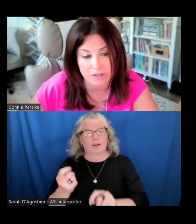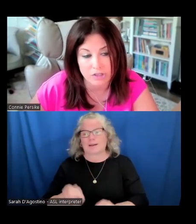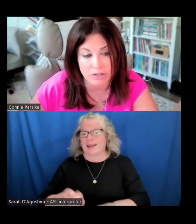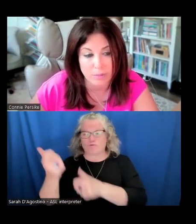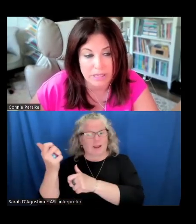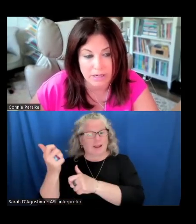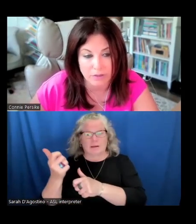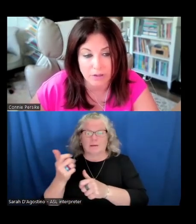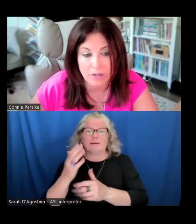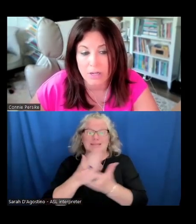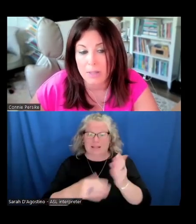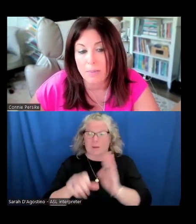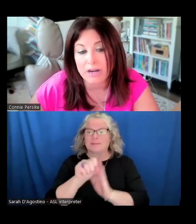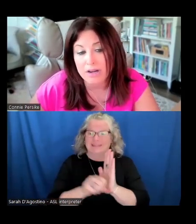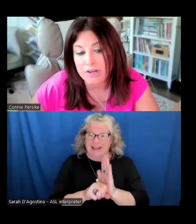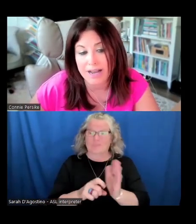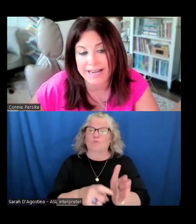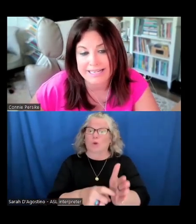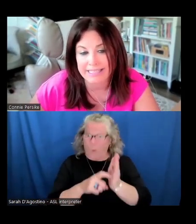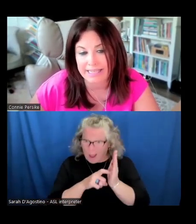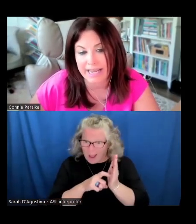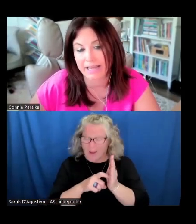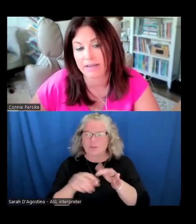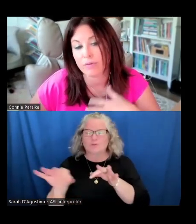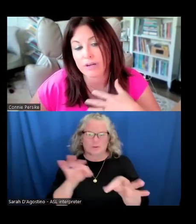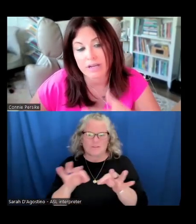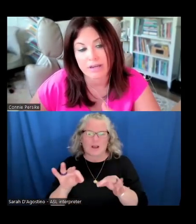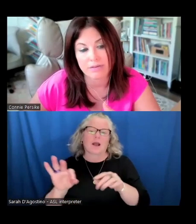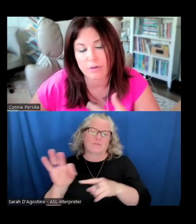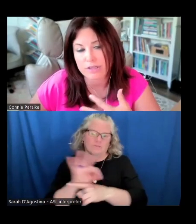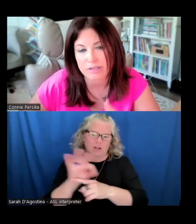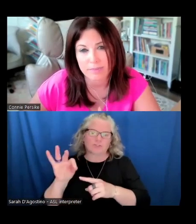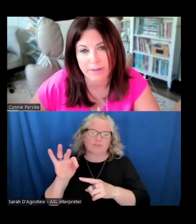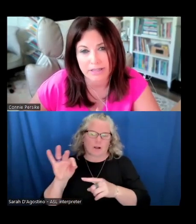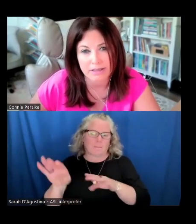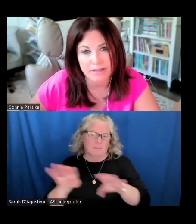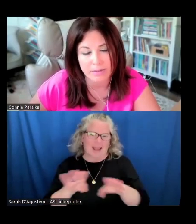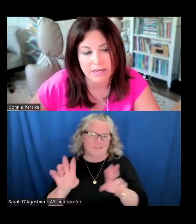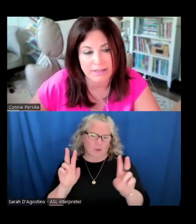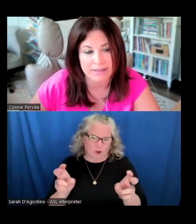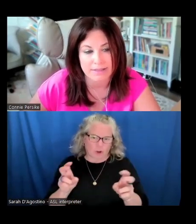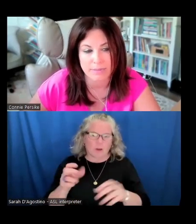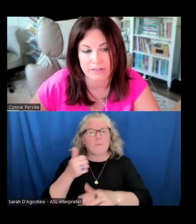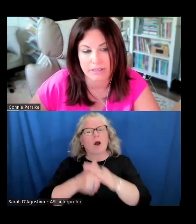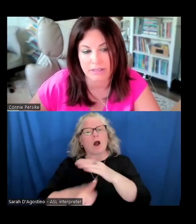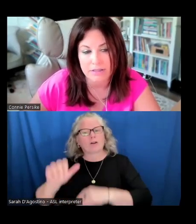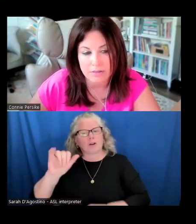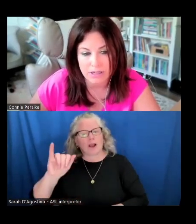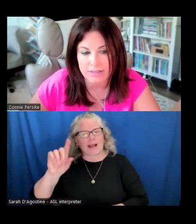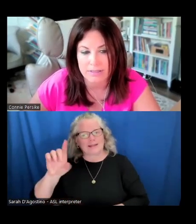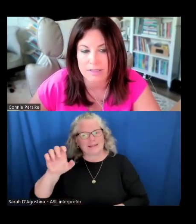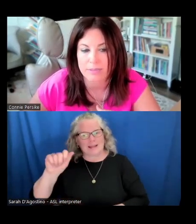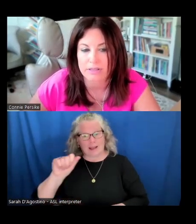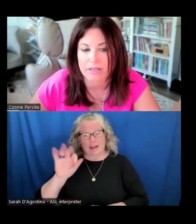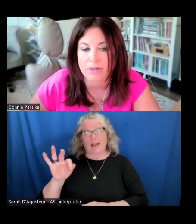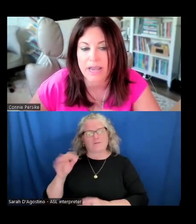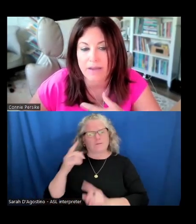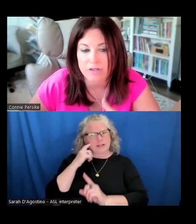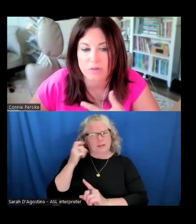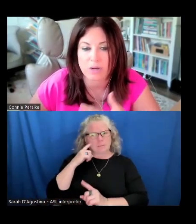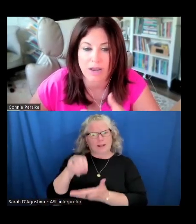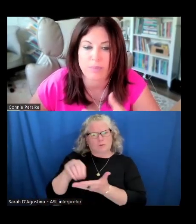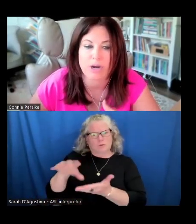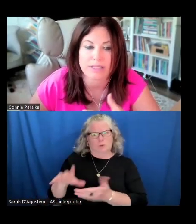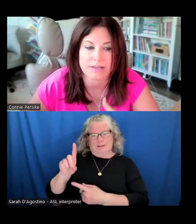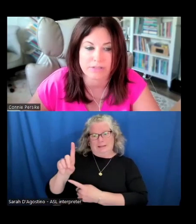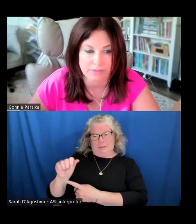find the function of a behavior. But under IDEA, if we're suspecting that somebody has a disability, a student has a disability, we have